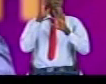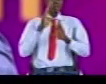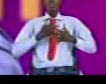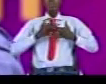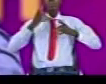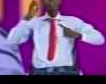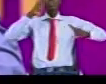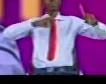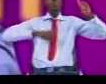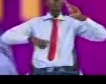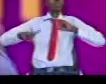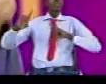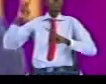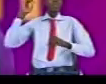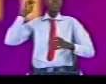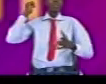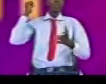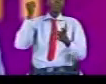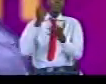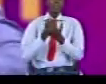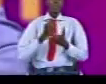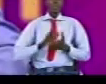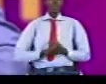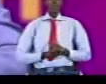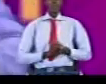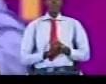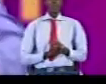louder amen?